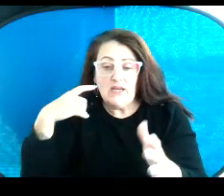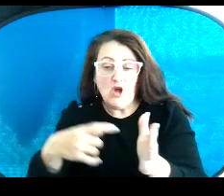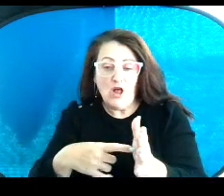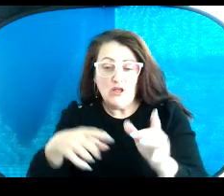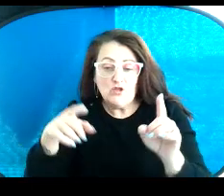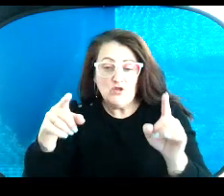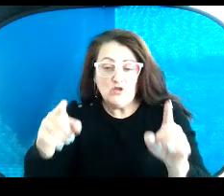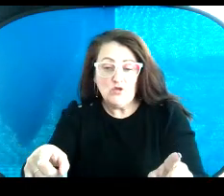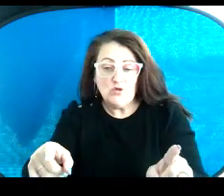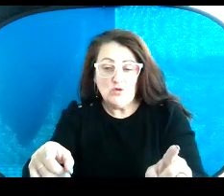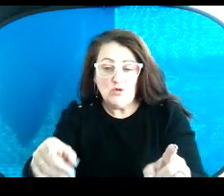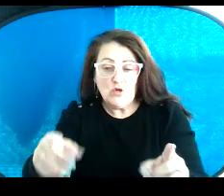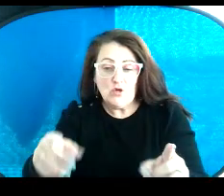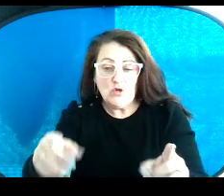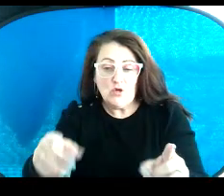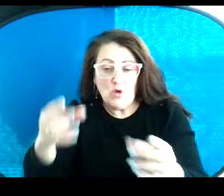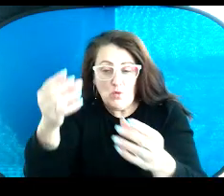comment.